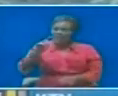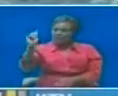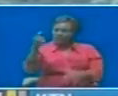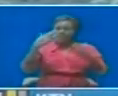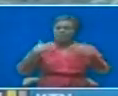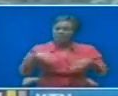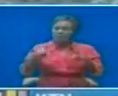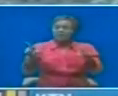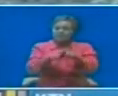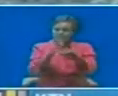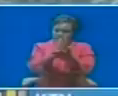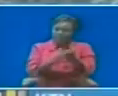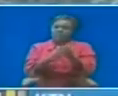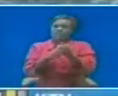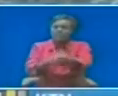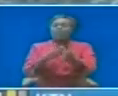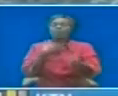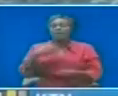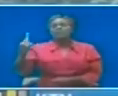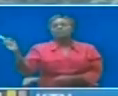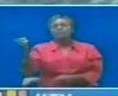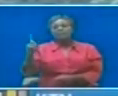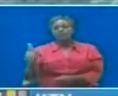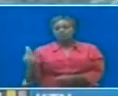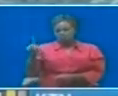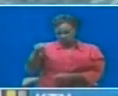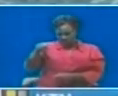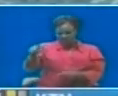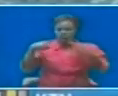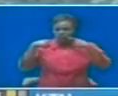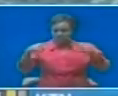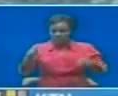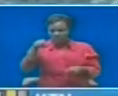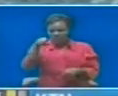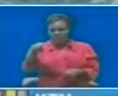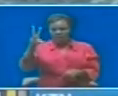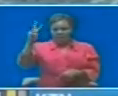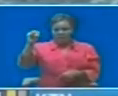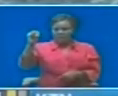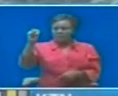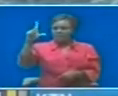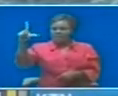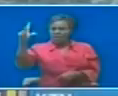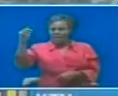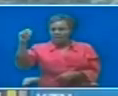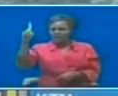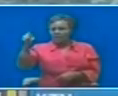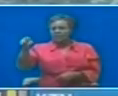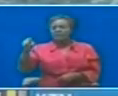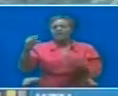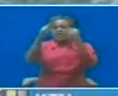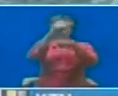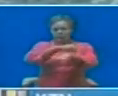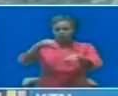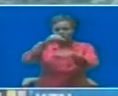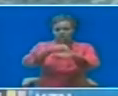leaders in Trans-Zoya County want the President, Uhuru Kenyatta, to declare this MLND as a national disaster.